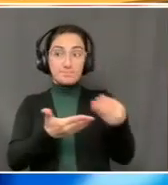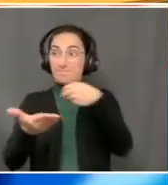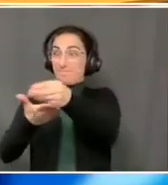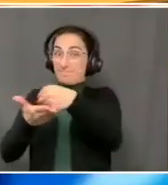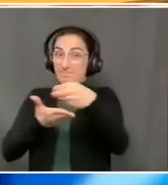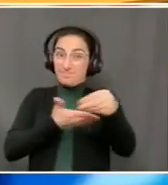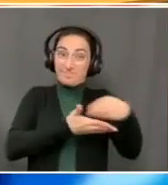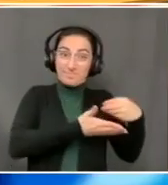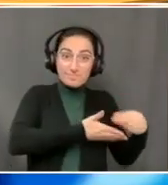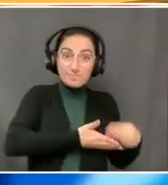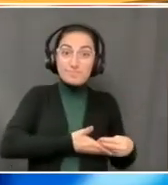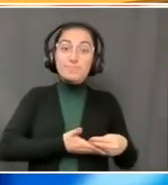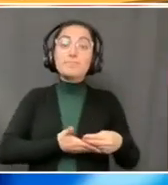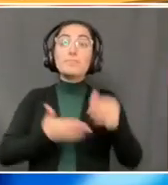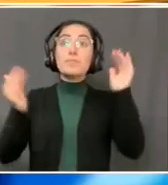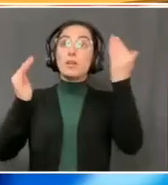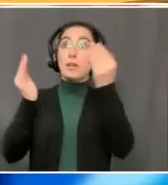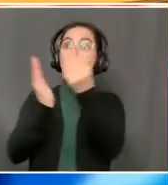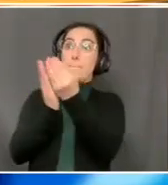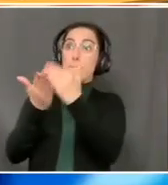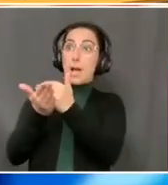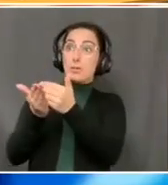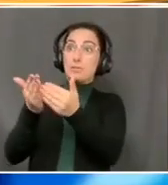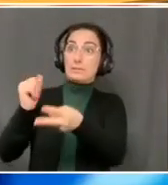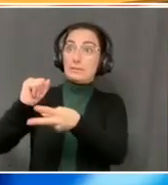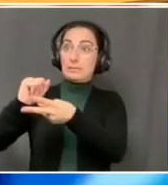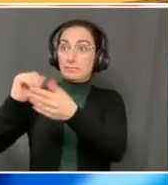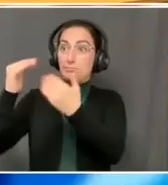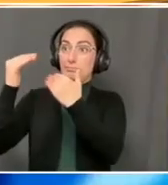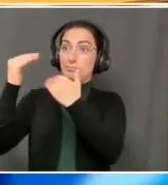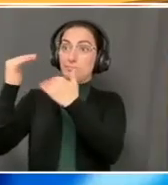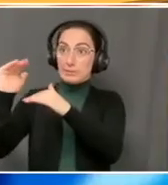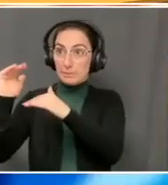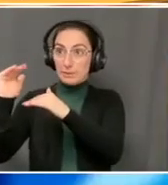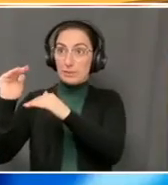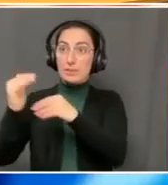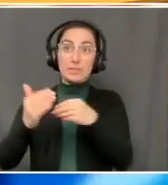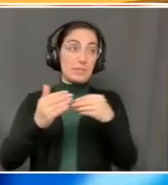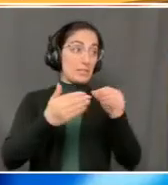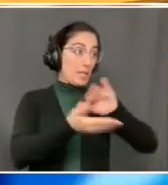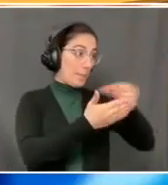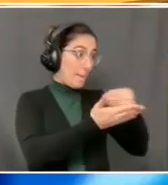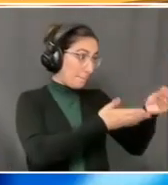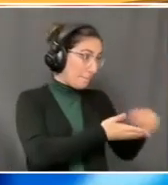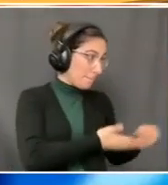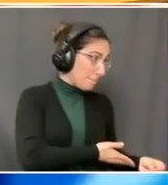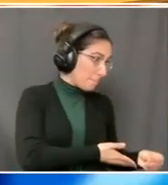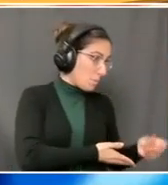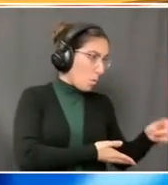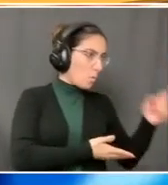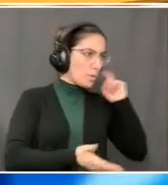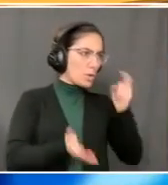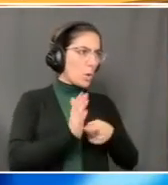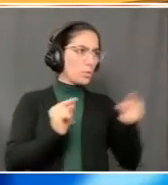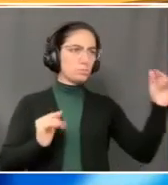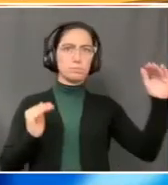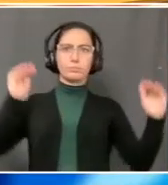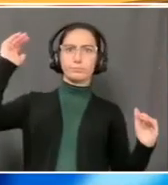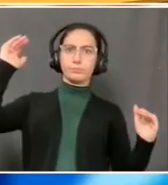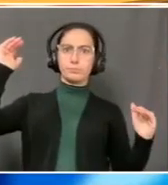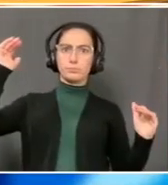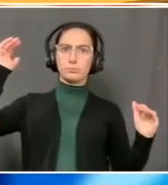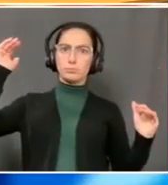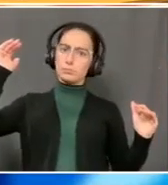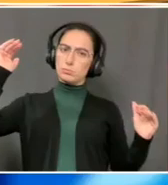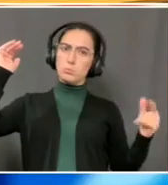amount budgeted and the amount expended. And in part, it's because either the funds were not, one, they